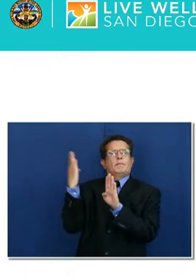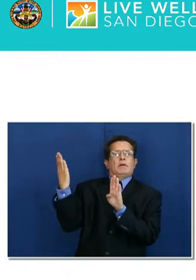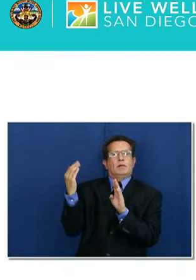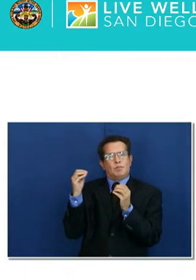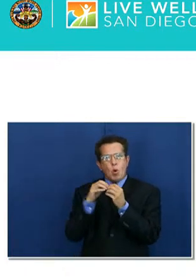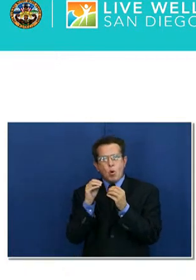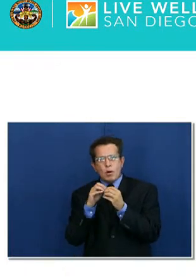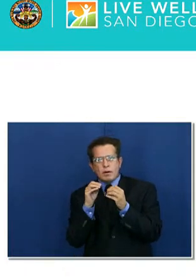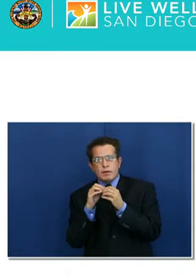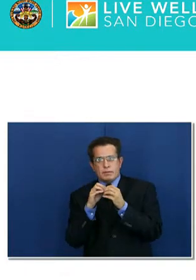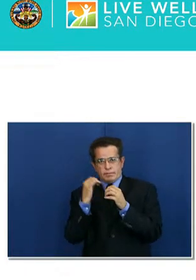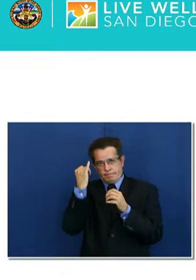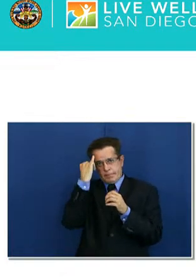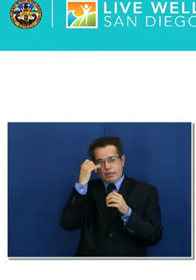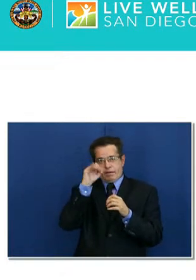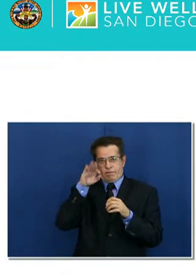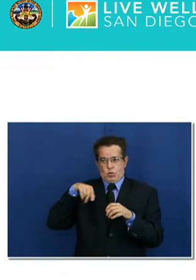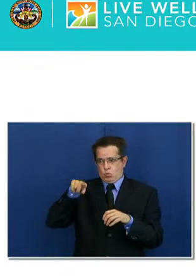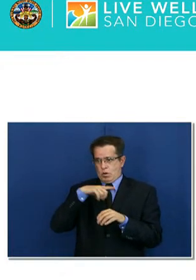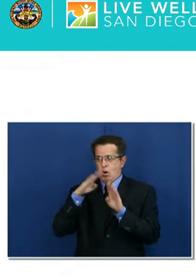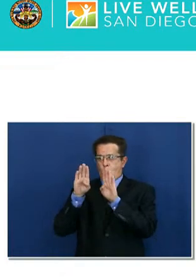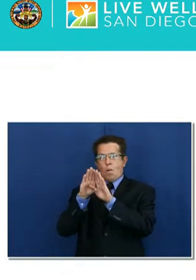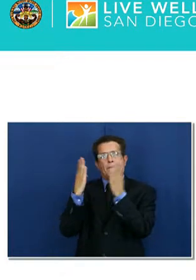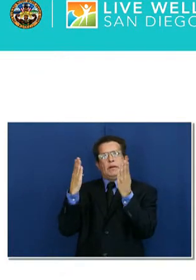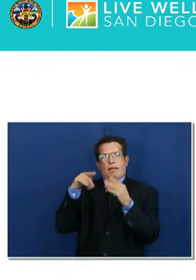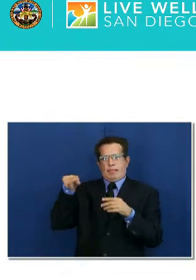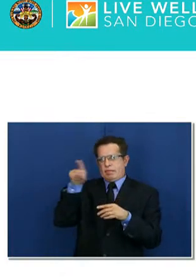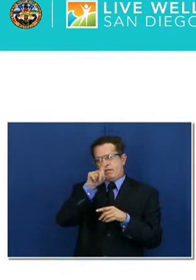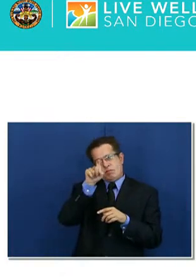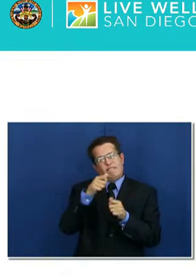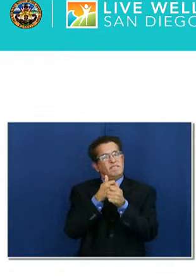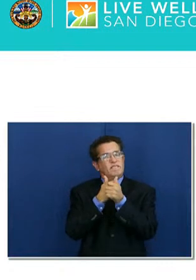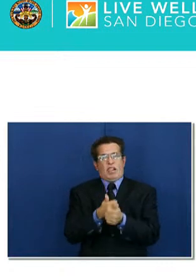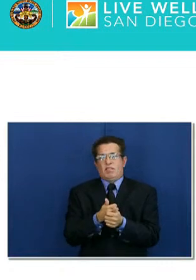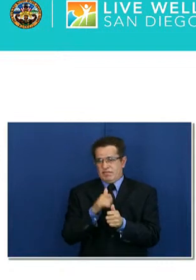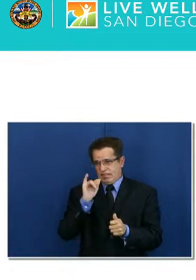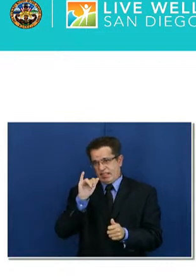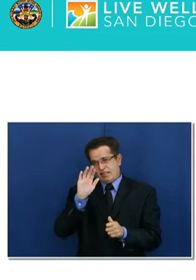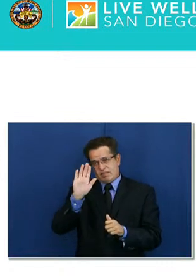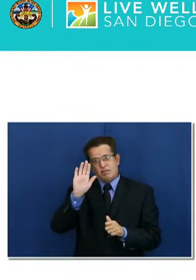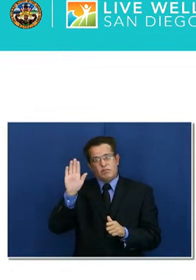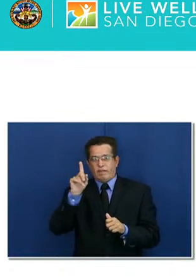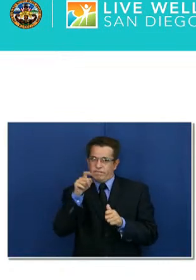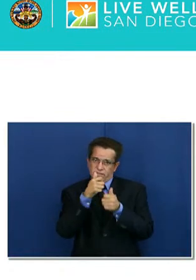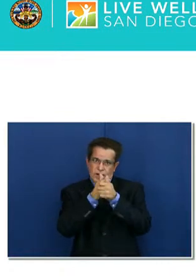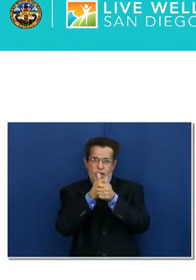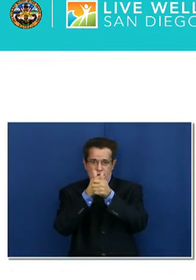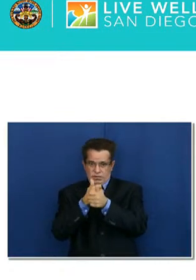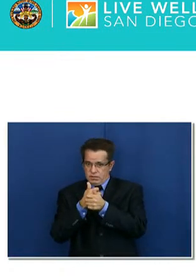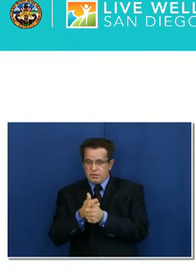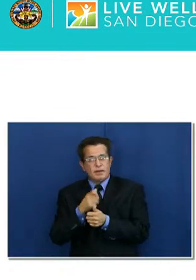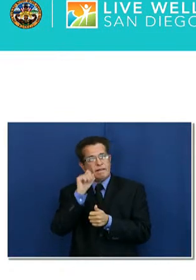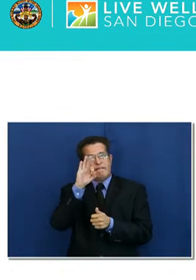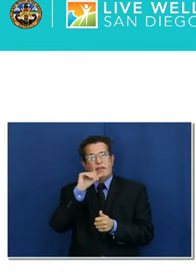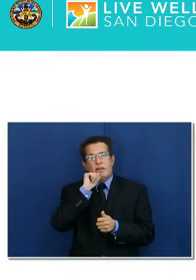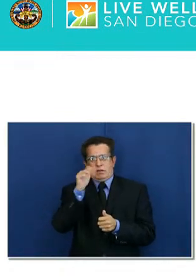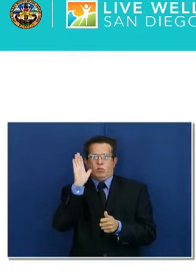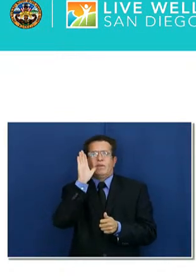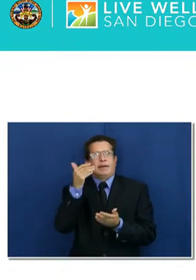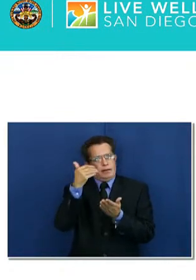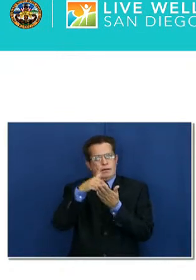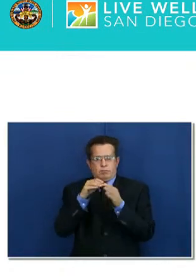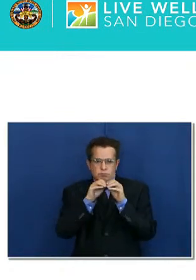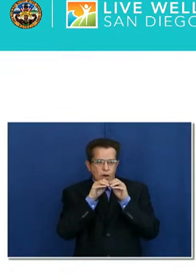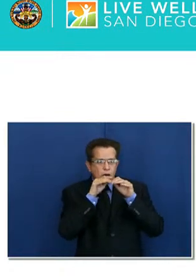sectors. But in opening up these sectors, we must practice these preventive measures, or otherwise we will see ourselves